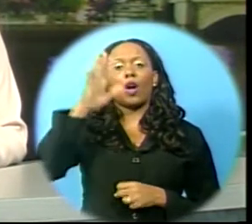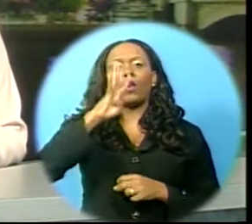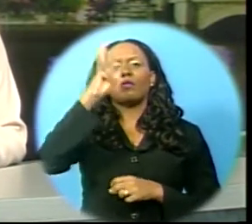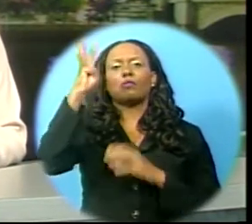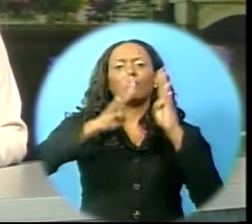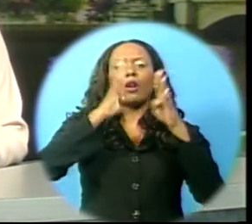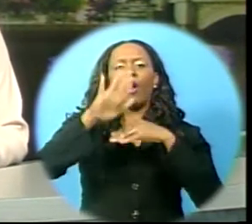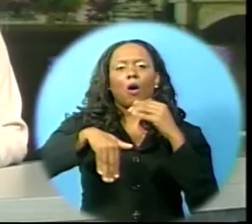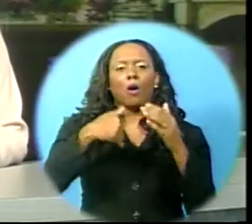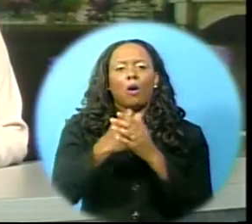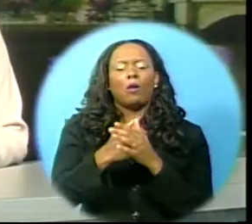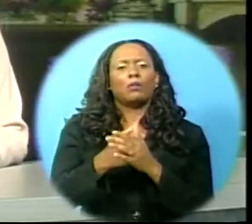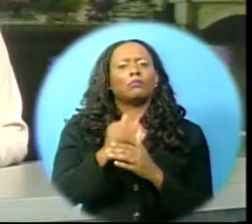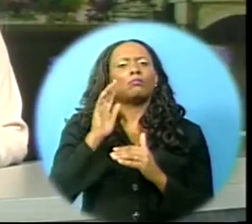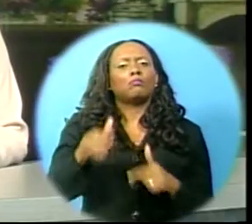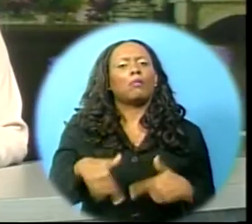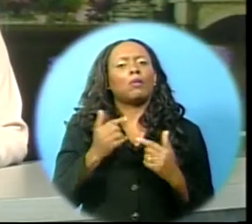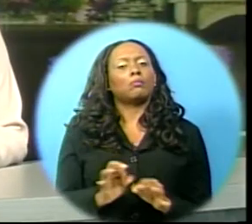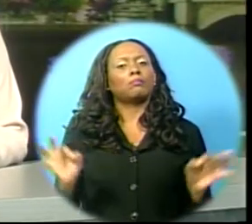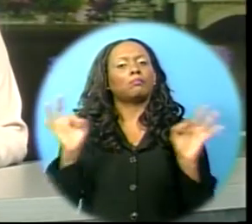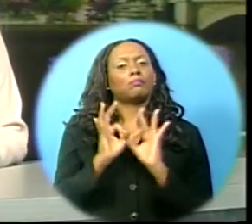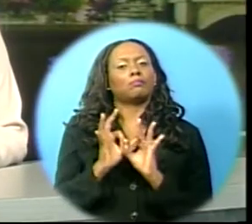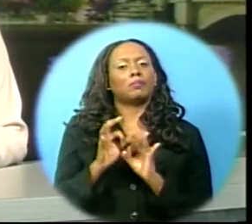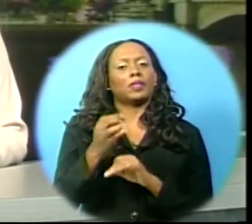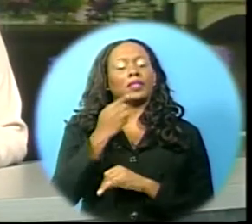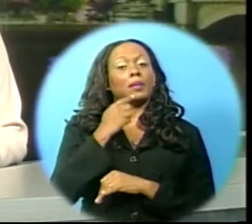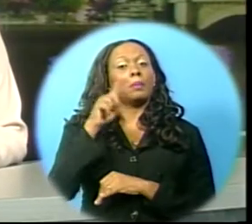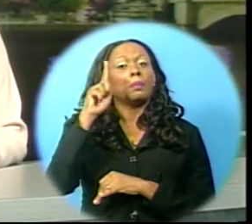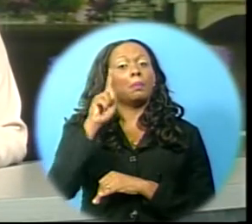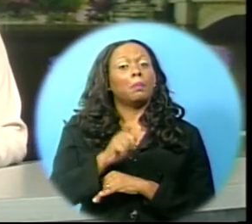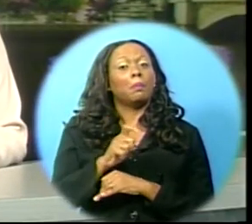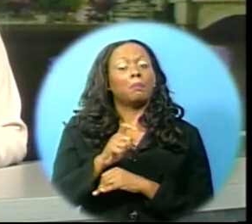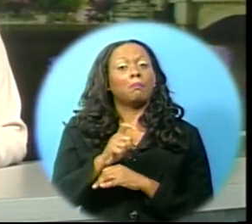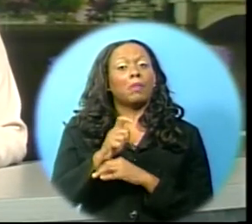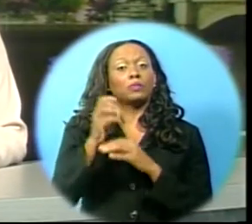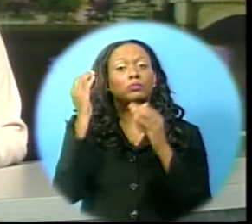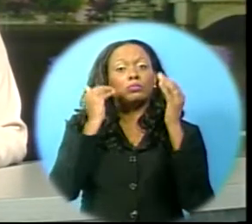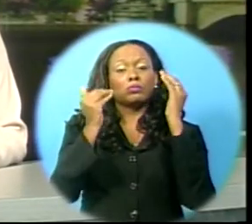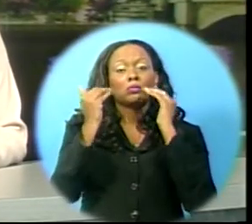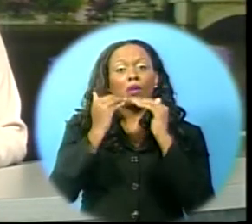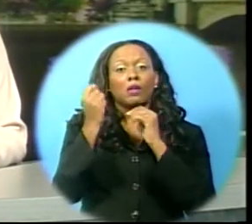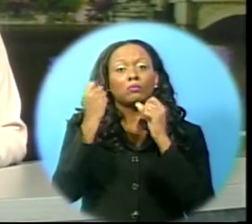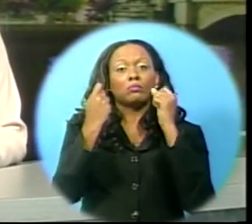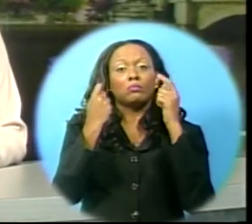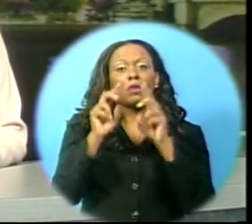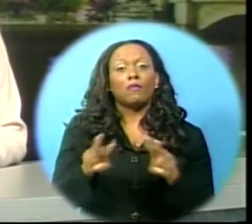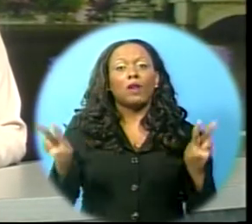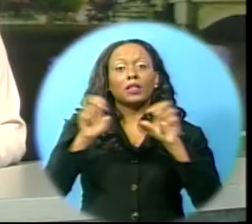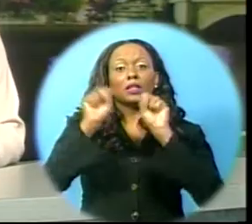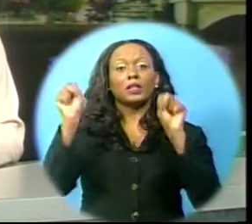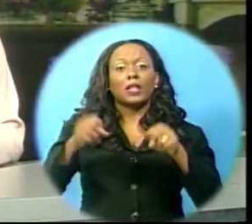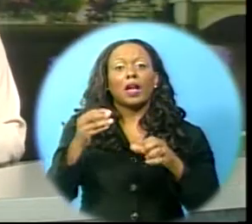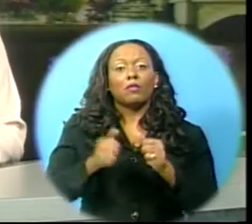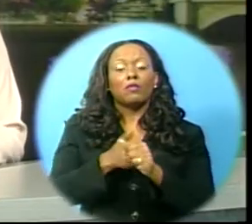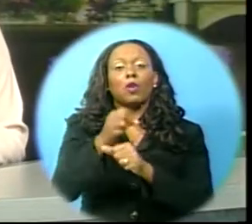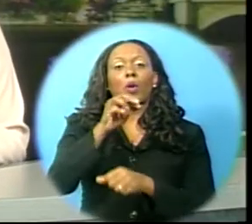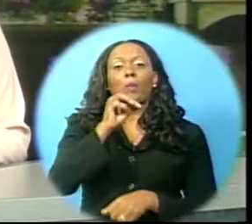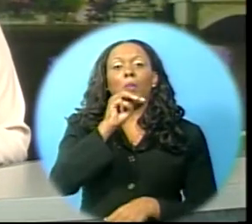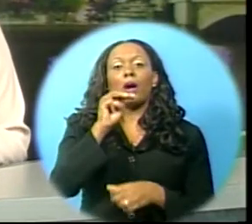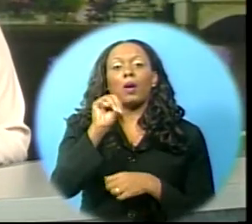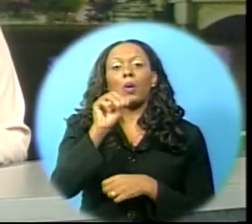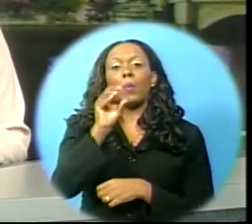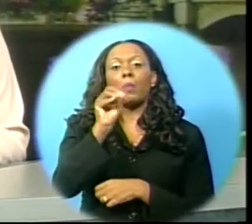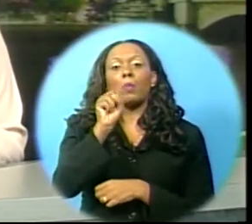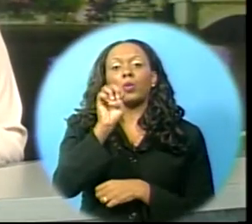as an entity. The Anglican cleric said adherence to the value system announced by Moses would be beneficial to Barbados.